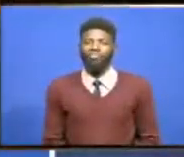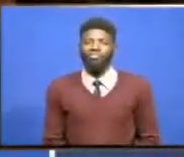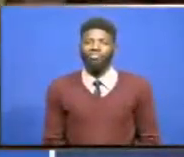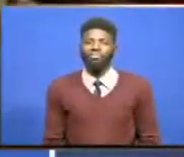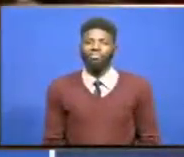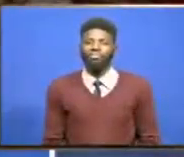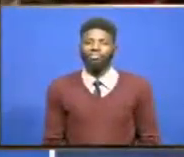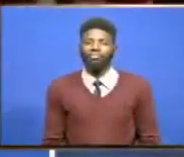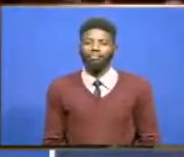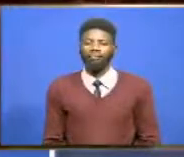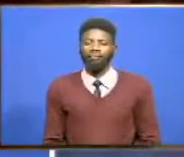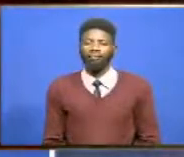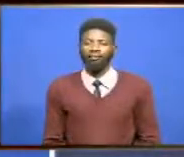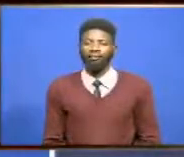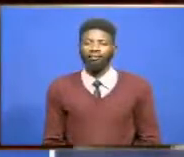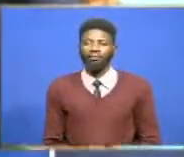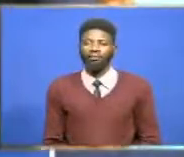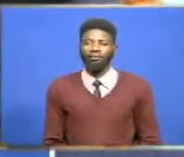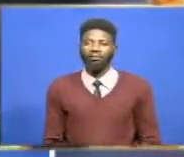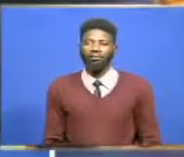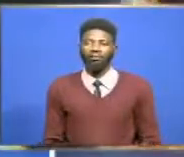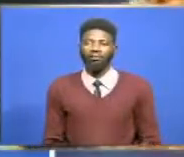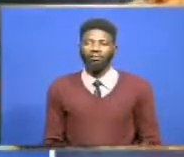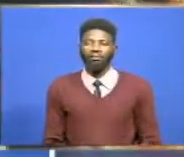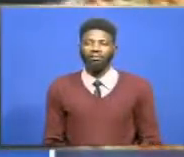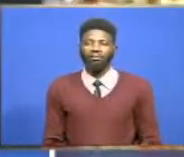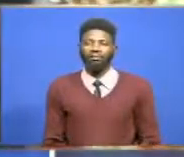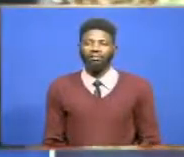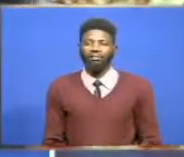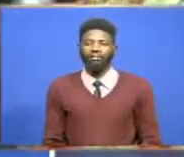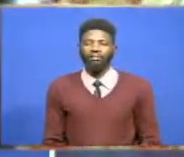Tusimame kwa sababu huyo ndiye amefanya tukuche hapa.